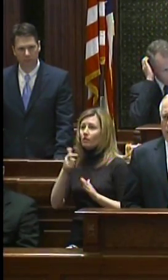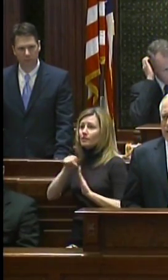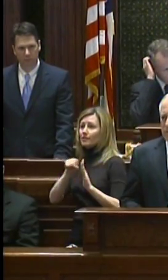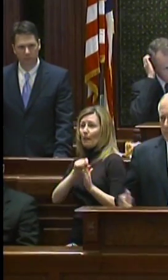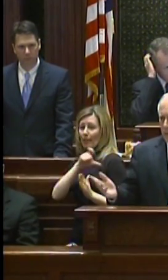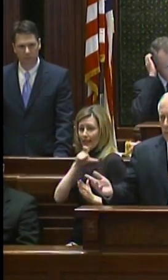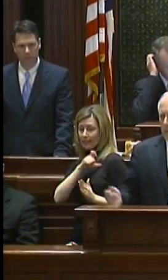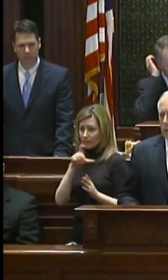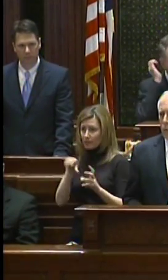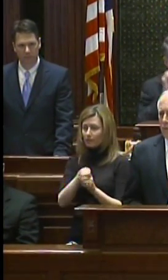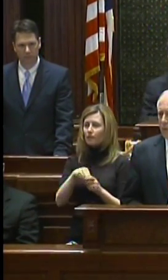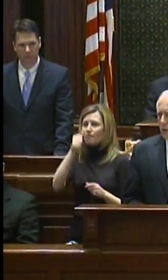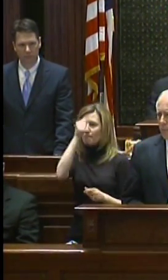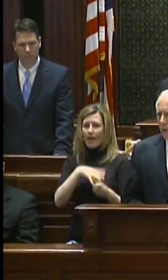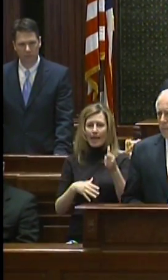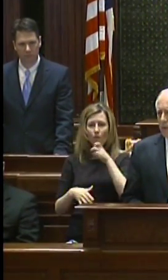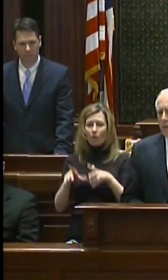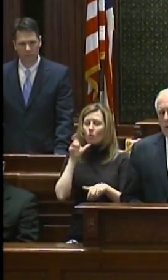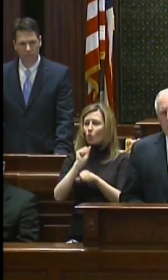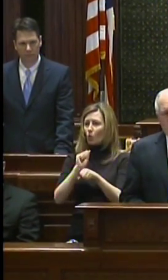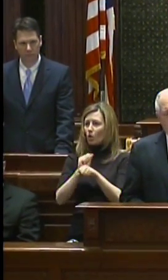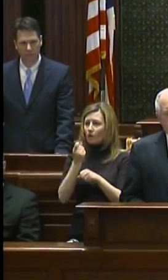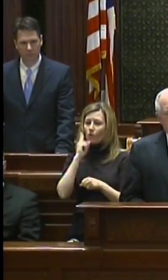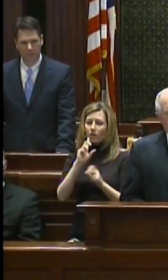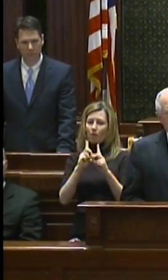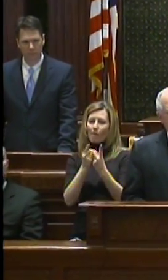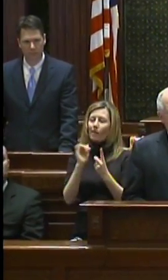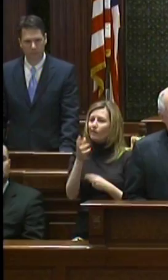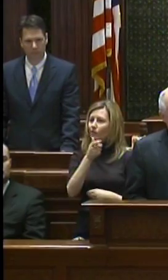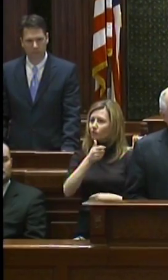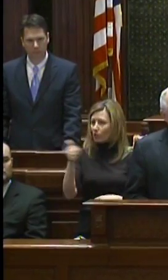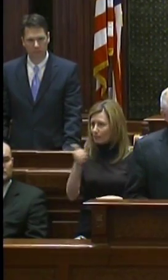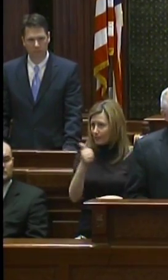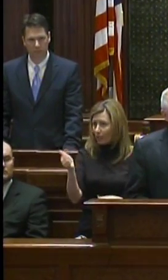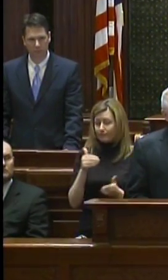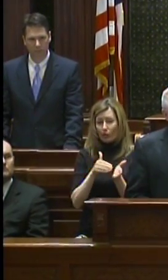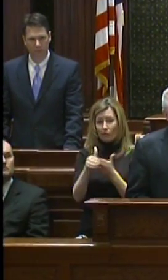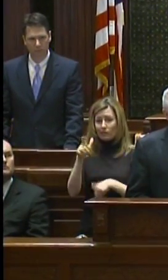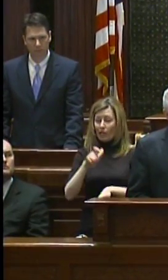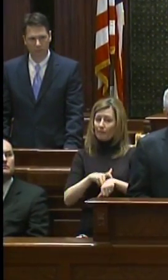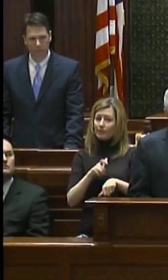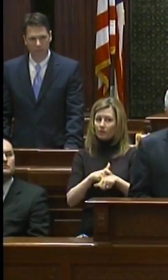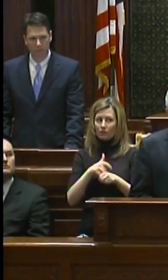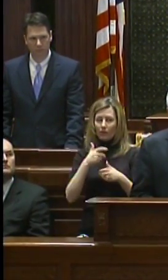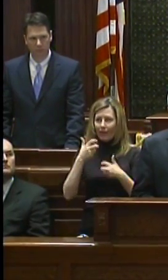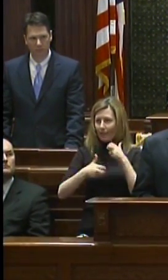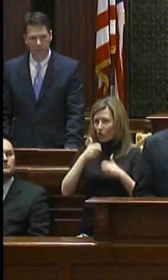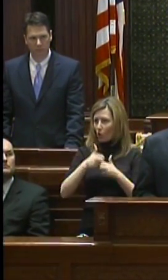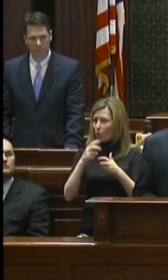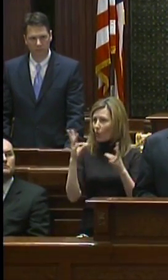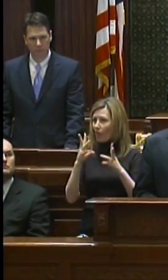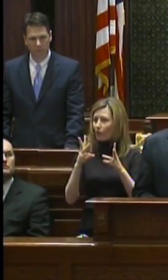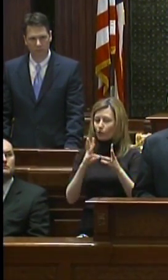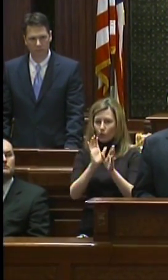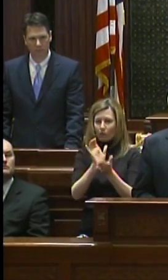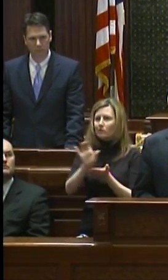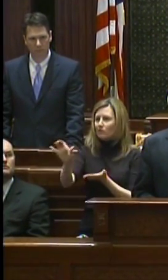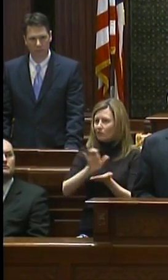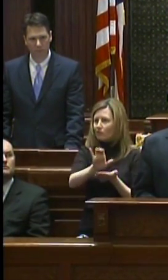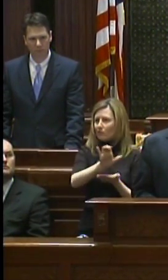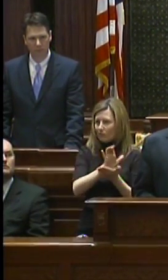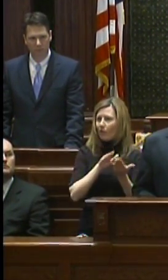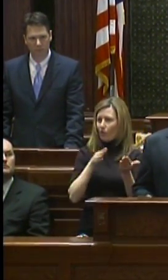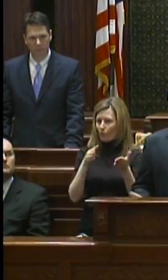the highways, men and women who work for our Department of Transportation, oftentimes in very difficult weather, to clear the roads and make them